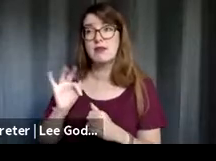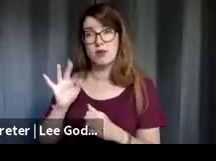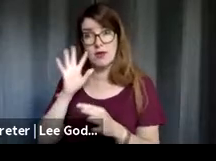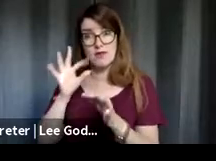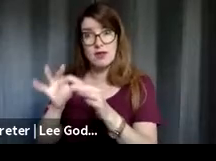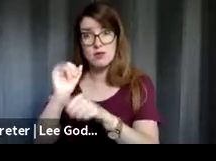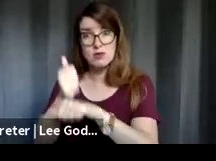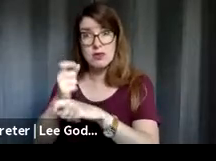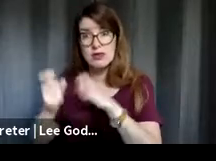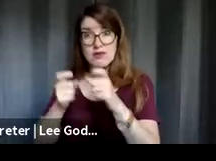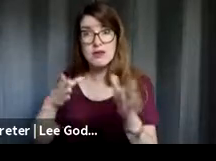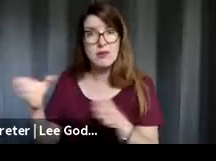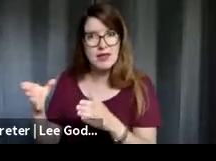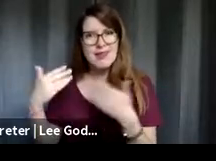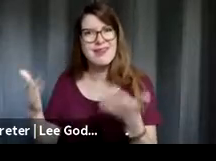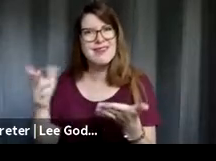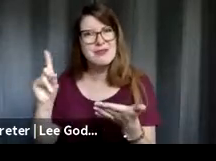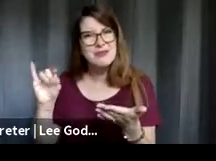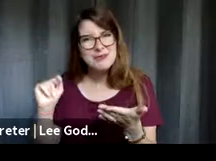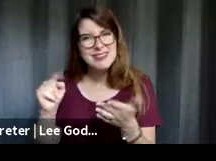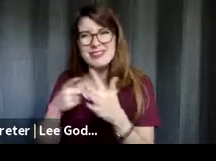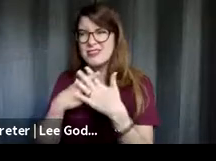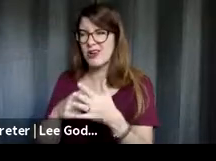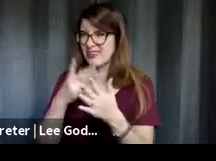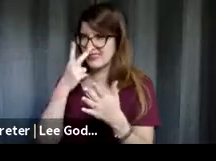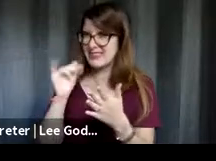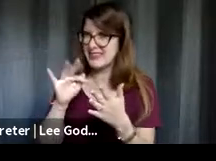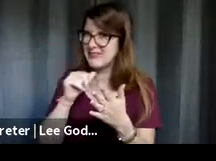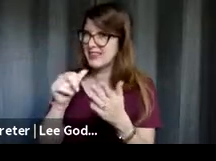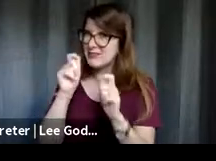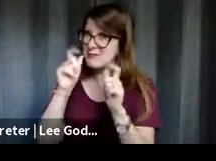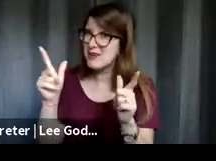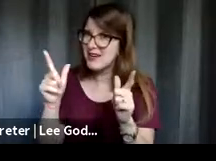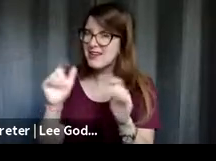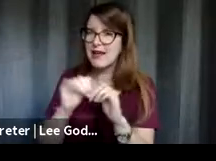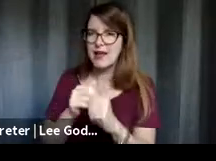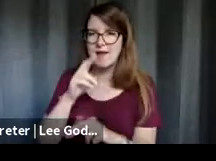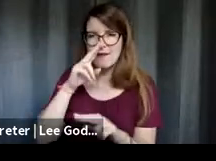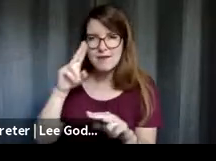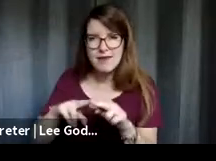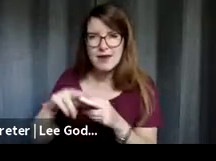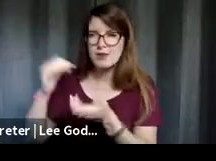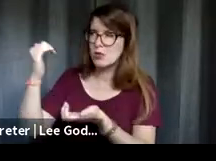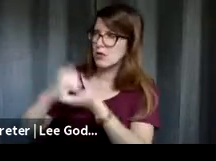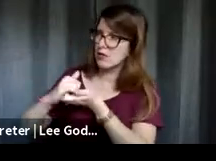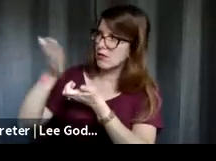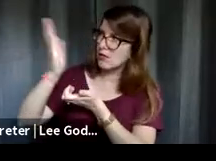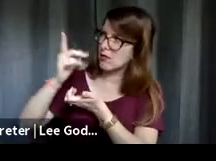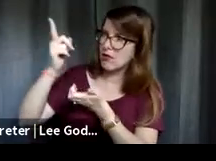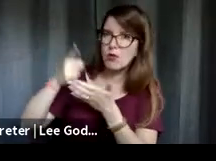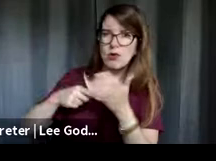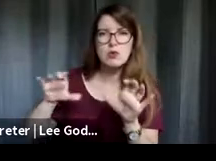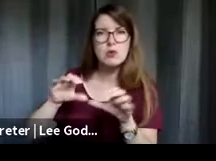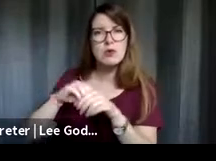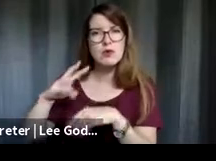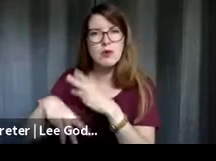plan, do it and start and see if you're not surprised at how fun it is to partner with God and what he's doing in the